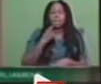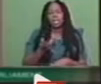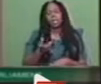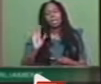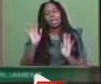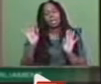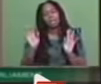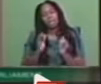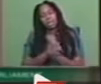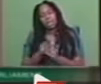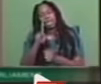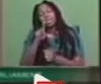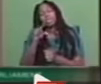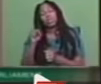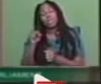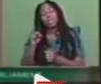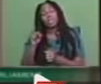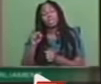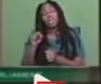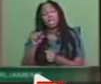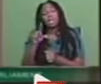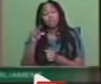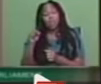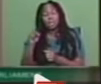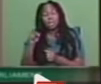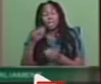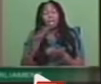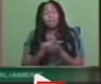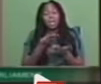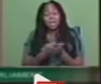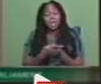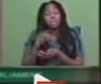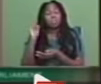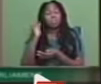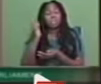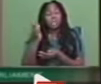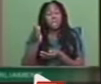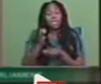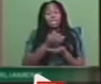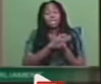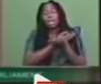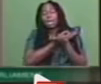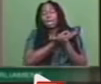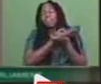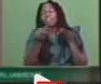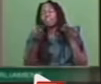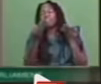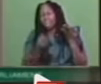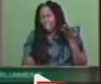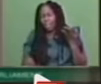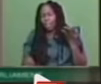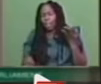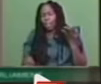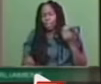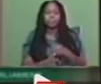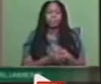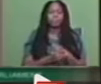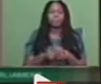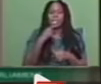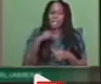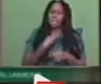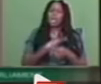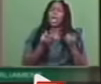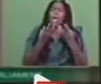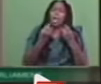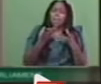has failed our most vulnerable. I challenge the minister to tell us how many individual children have benefited under